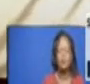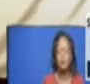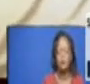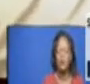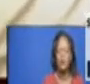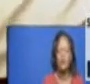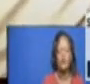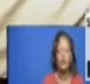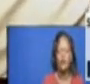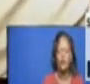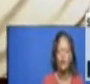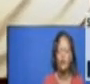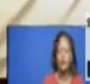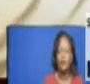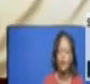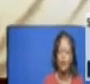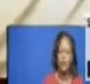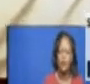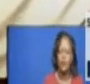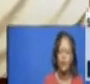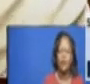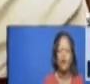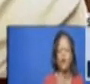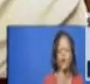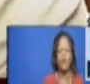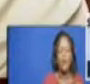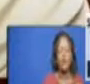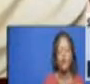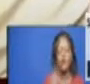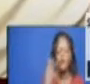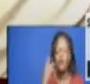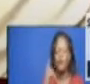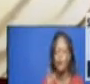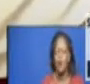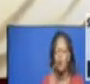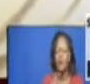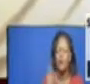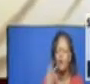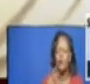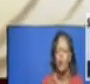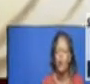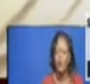O levels, Form 1 to Form 4. I finished in